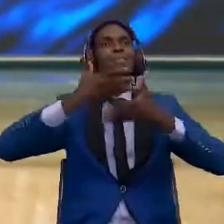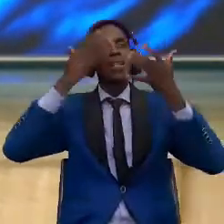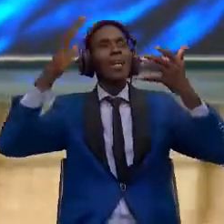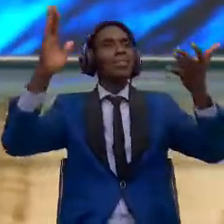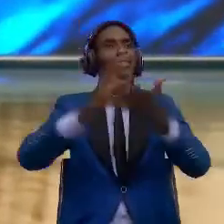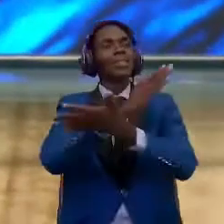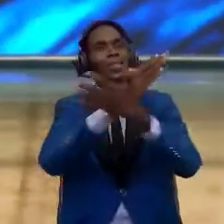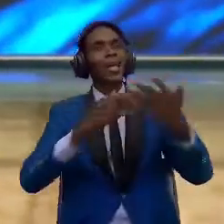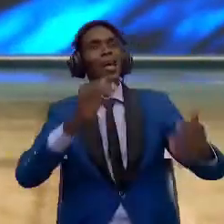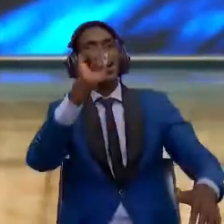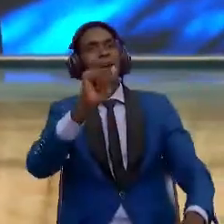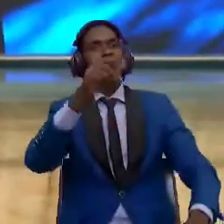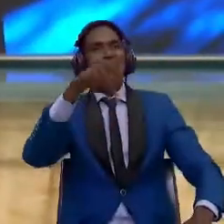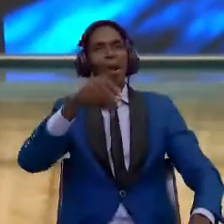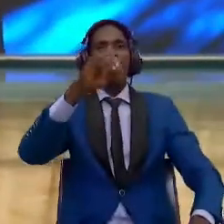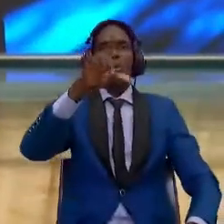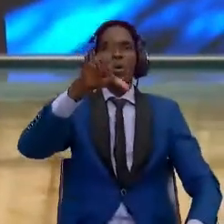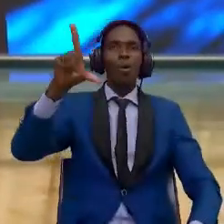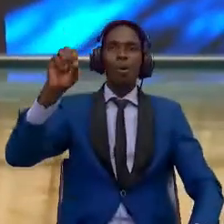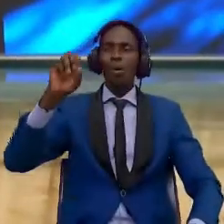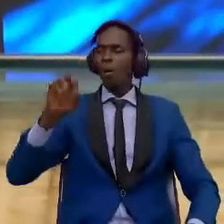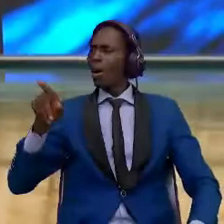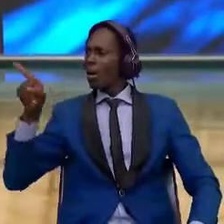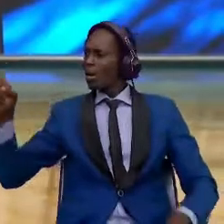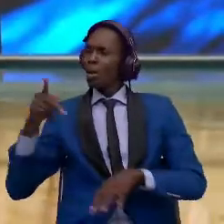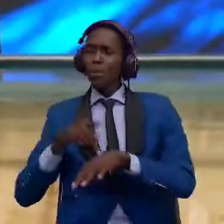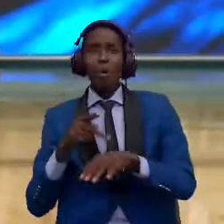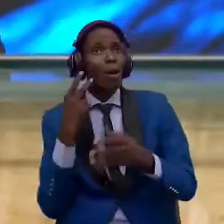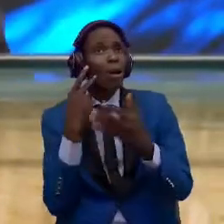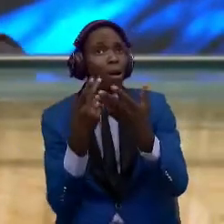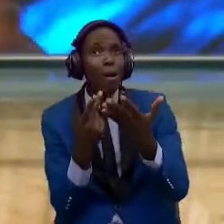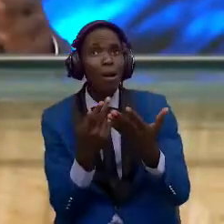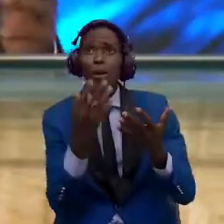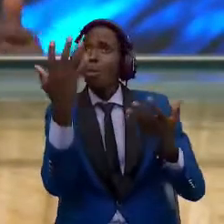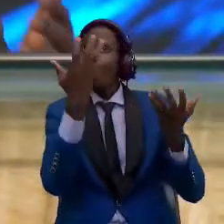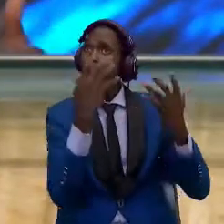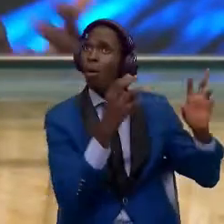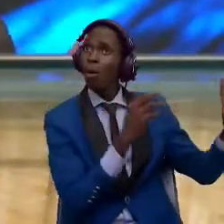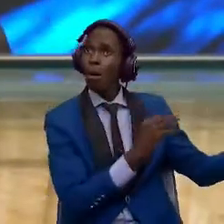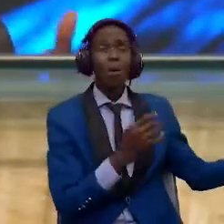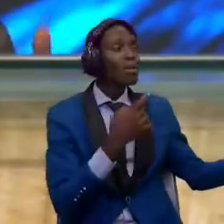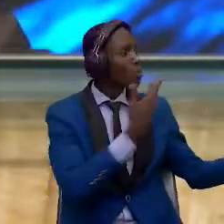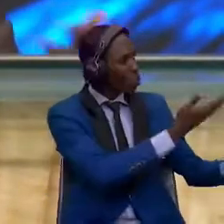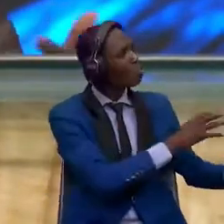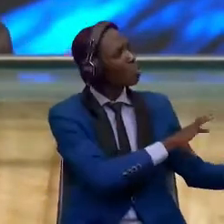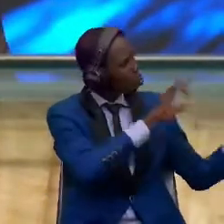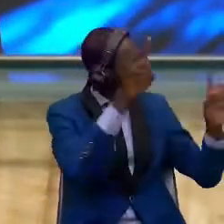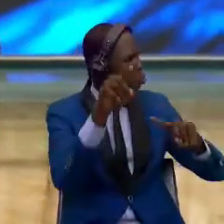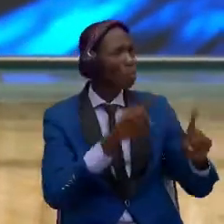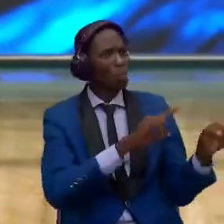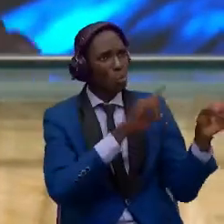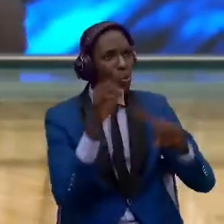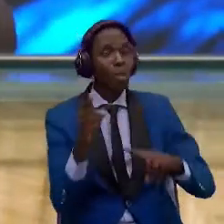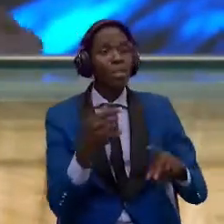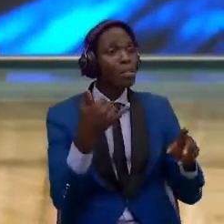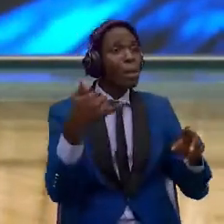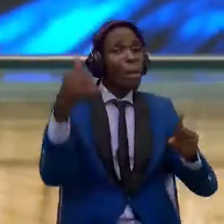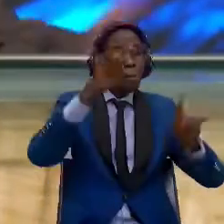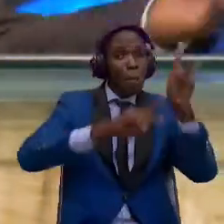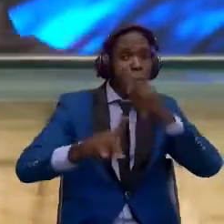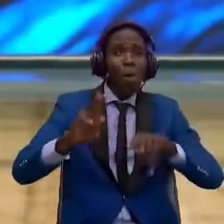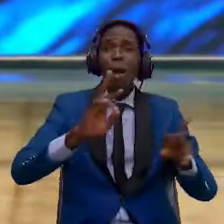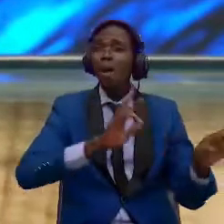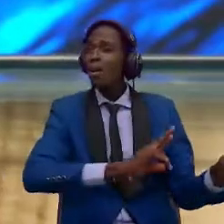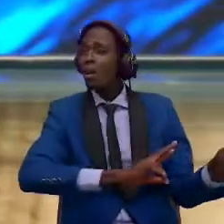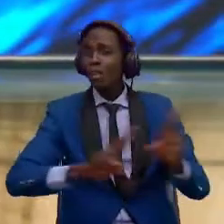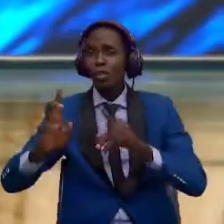said, Apollos, this is the right time to come. Everybody is waiting for you and they're willing to build a camp, one for Paul, one for